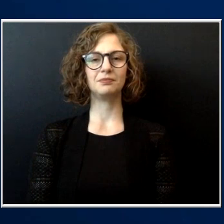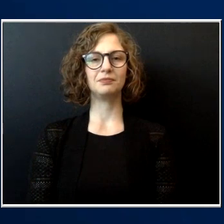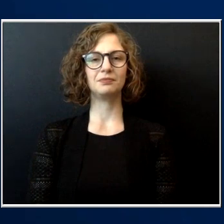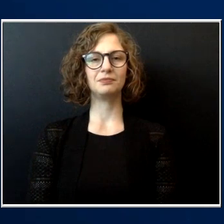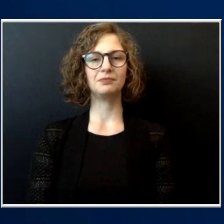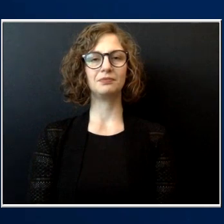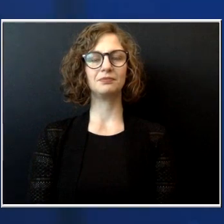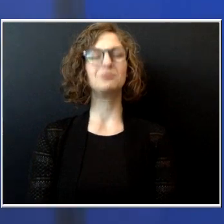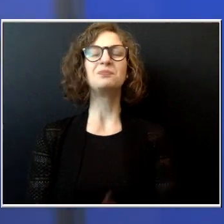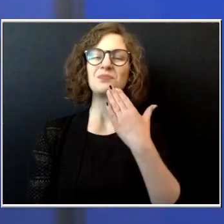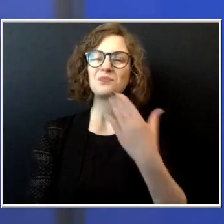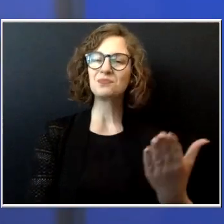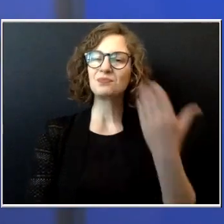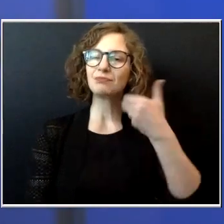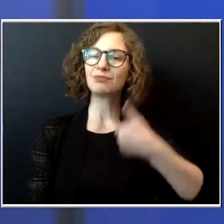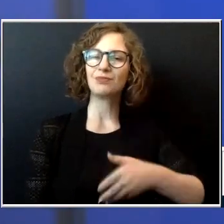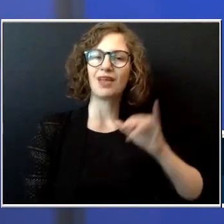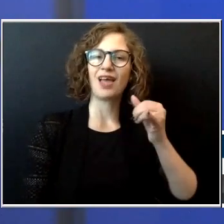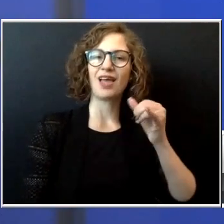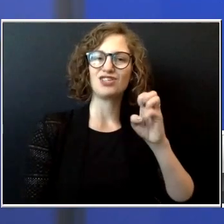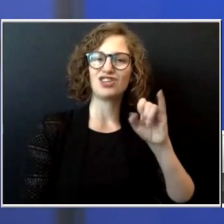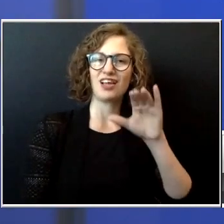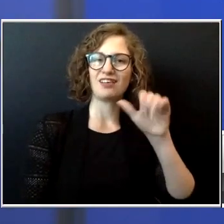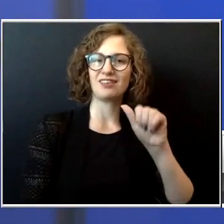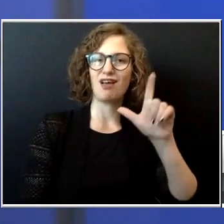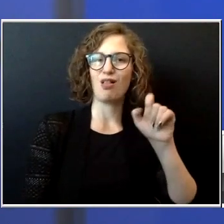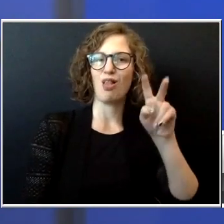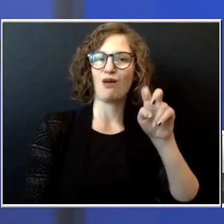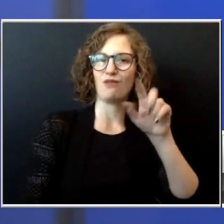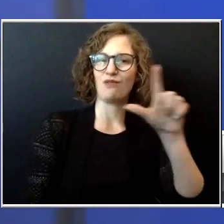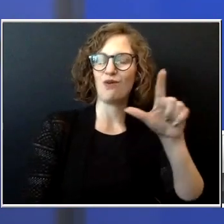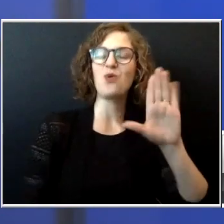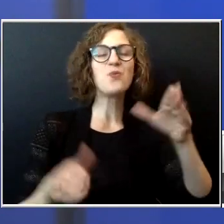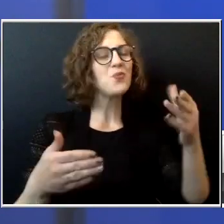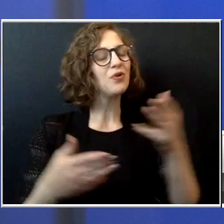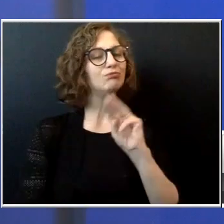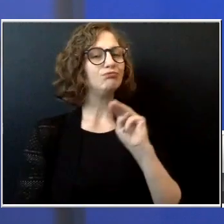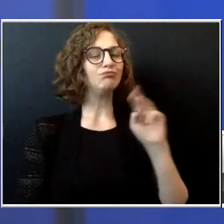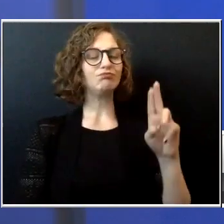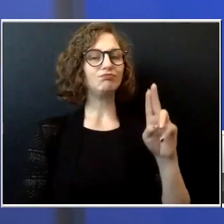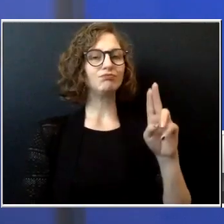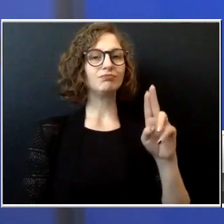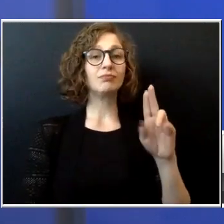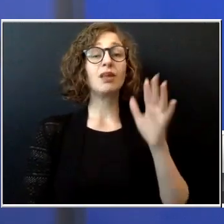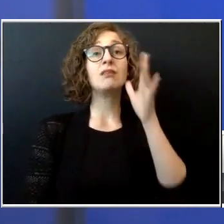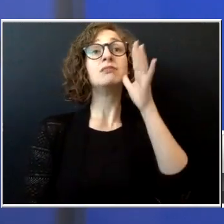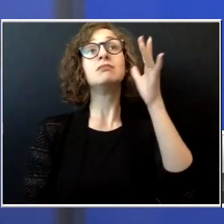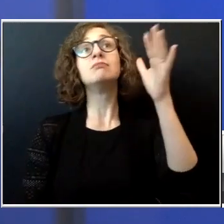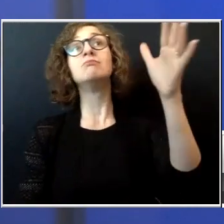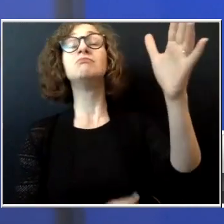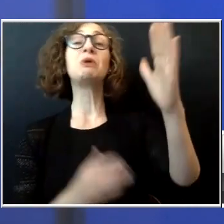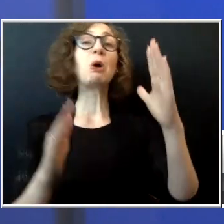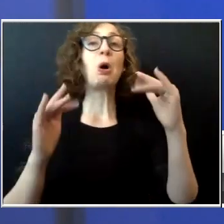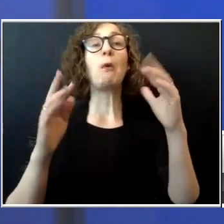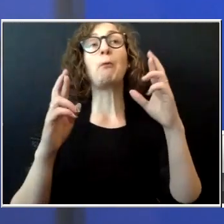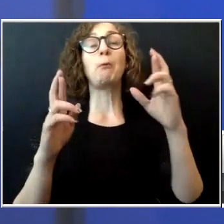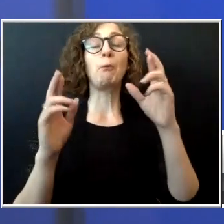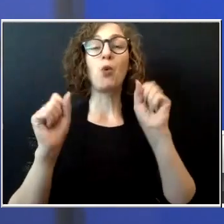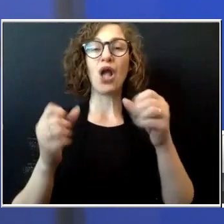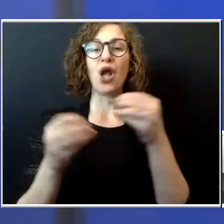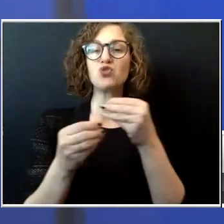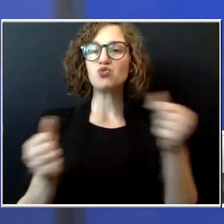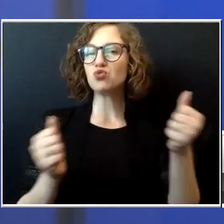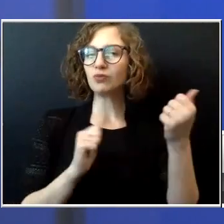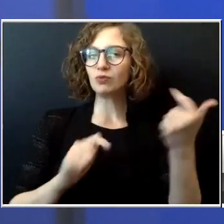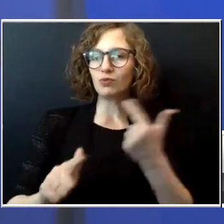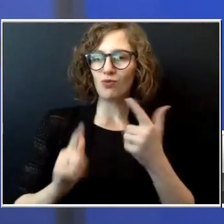Good morning. I'm Jessica Lovell, and welcome to the Morning Medical Update. One day, we hope there will be a way to cure all cancers. But